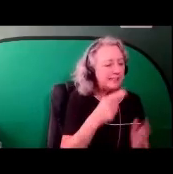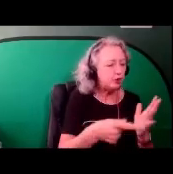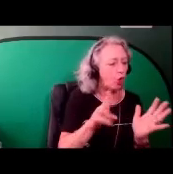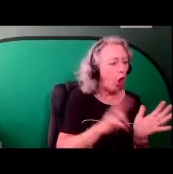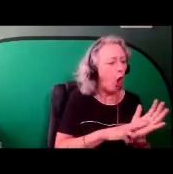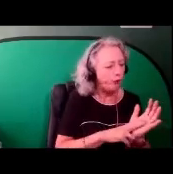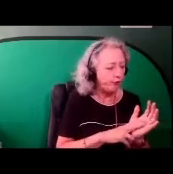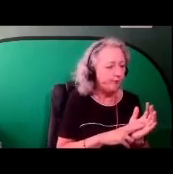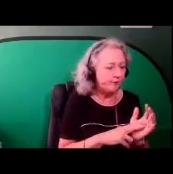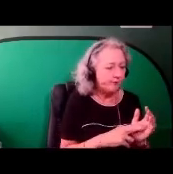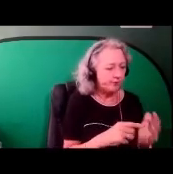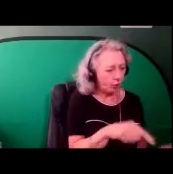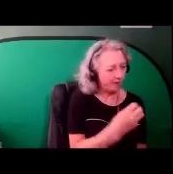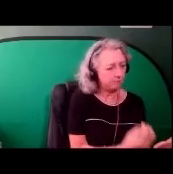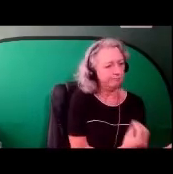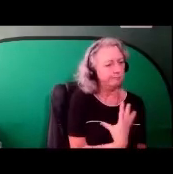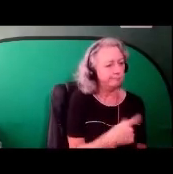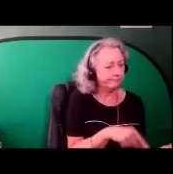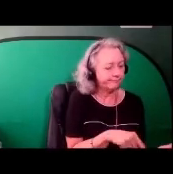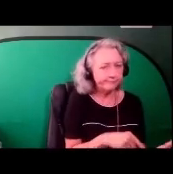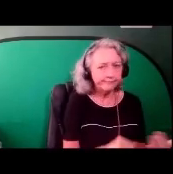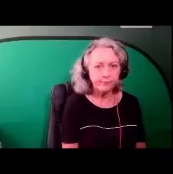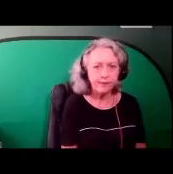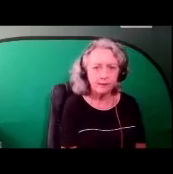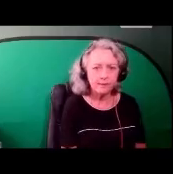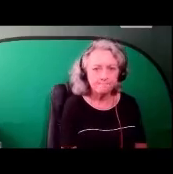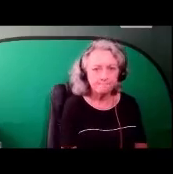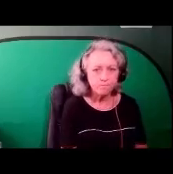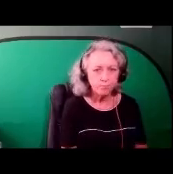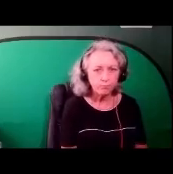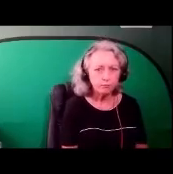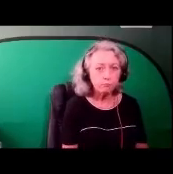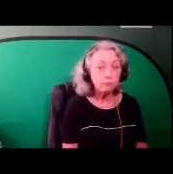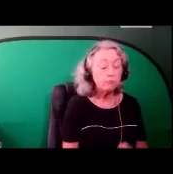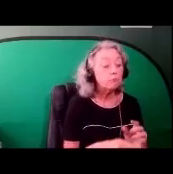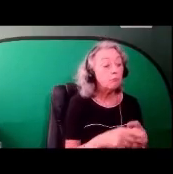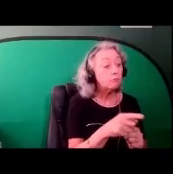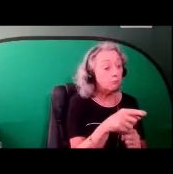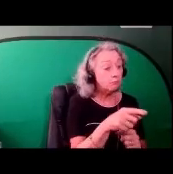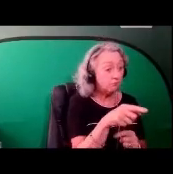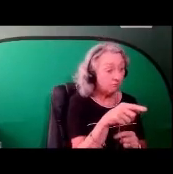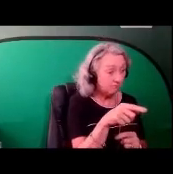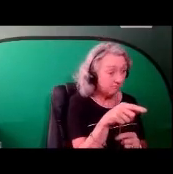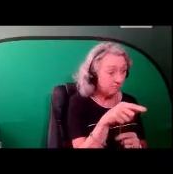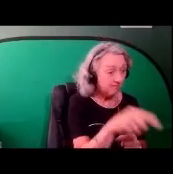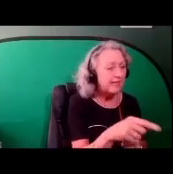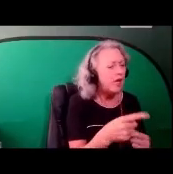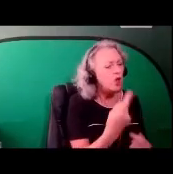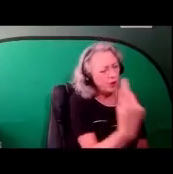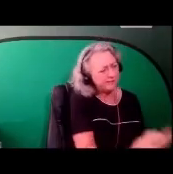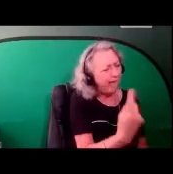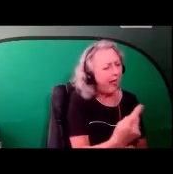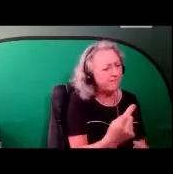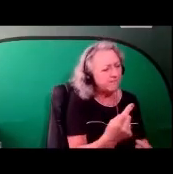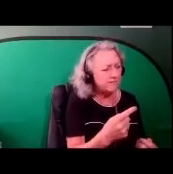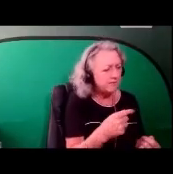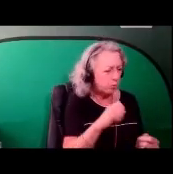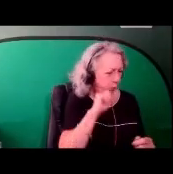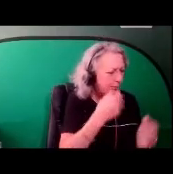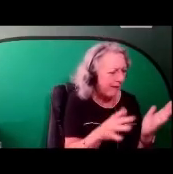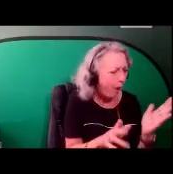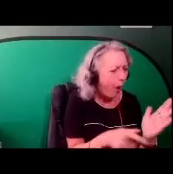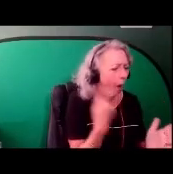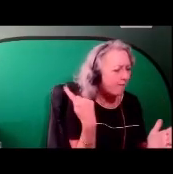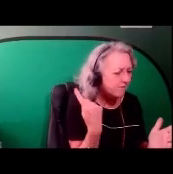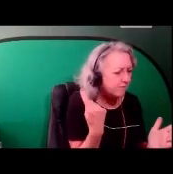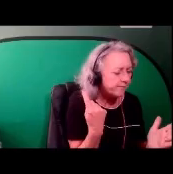on. So obviously, if you were coming into this, VoiceOver would be off, and you would double tap on it, and VoiceOver would,